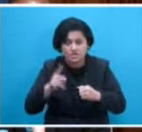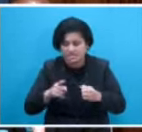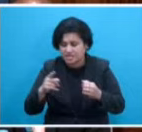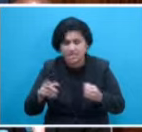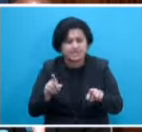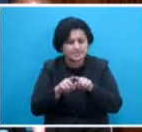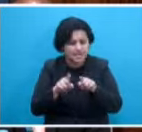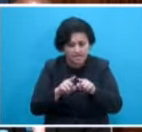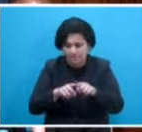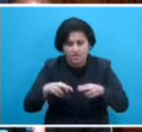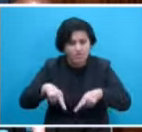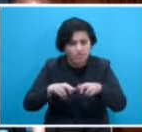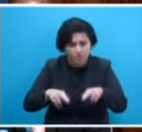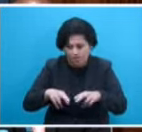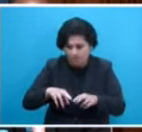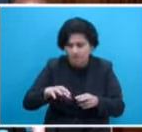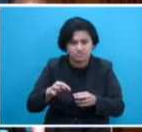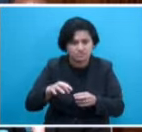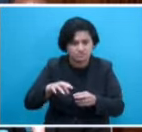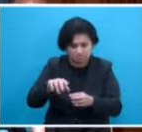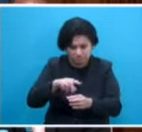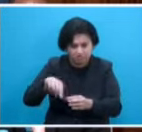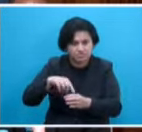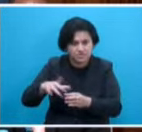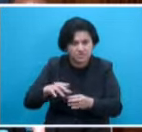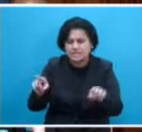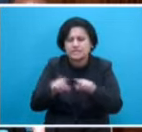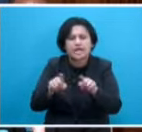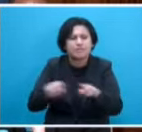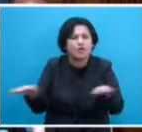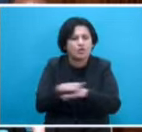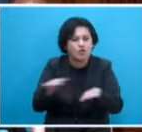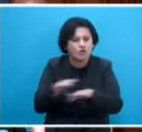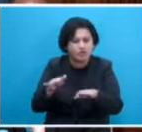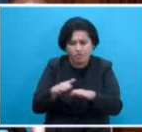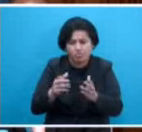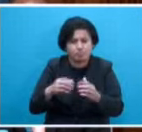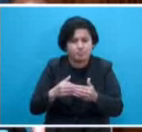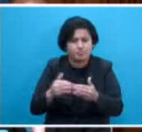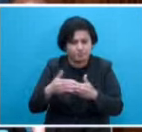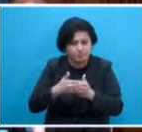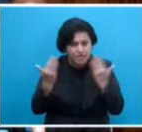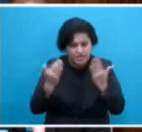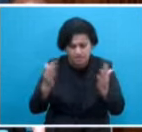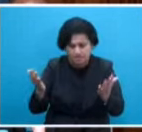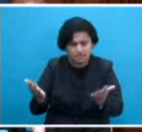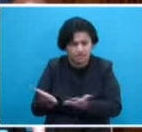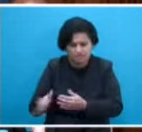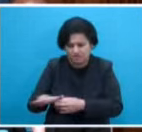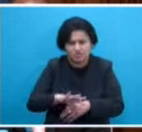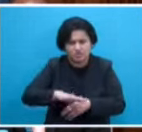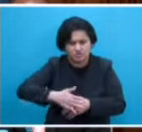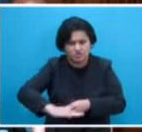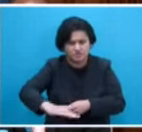and wonder if the Roads Authority used its budget to cover the surface of the roads just in time for the elections, instead of digging